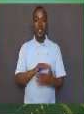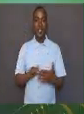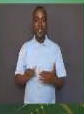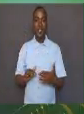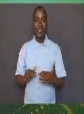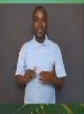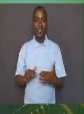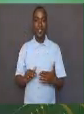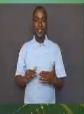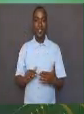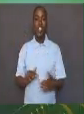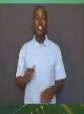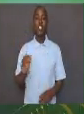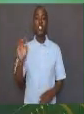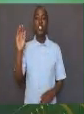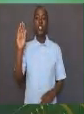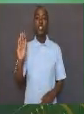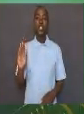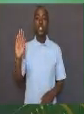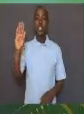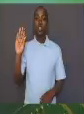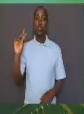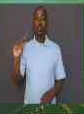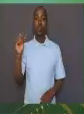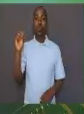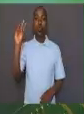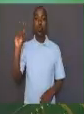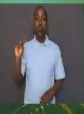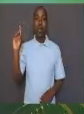control schistosomiasis, also known as